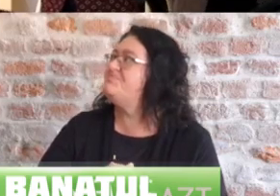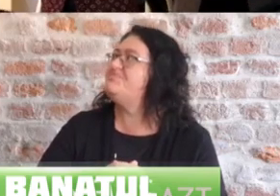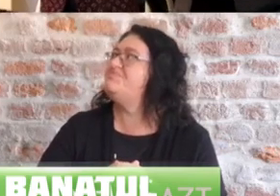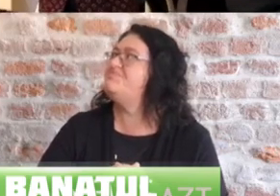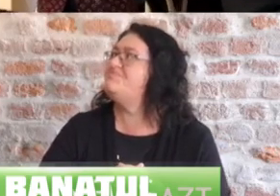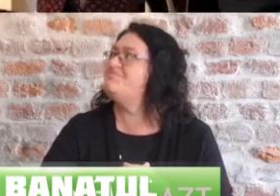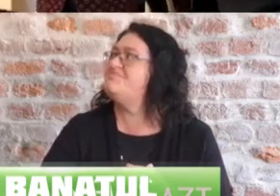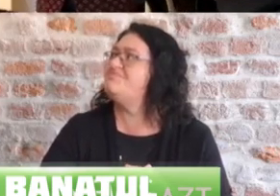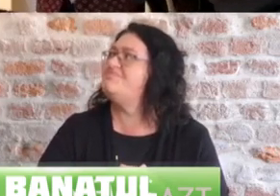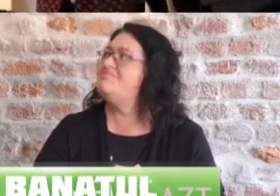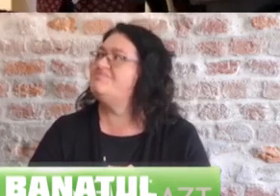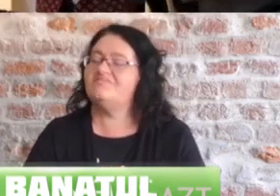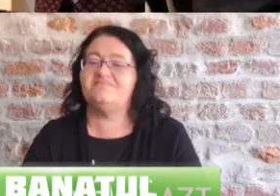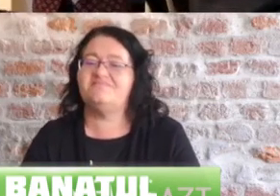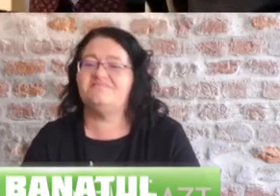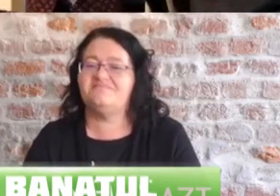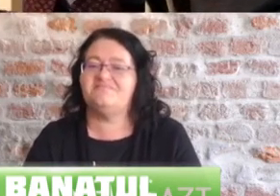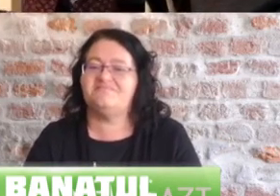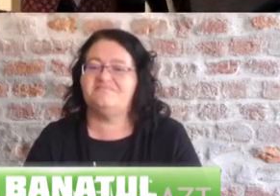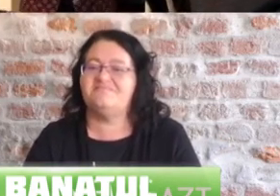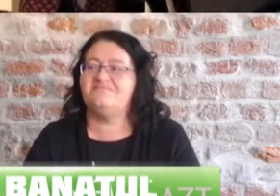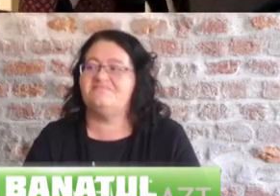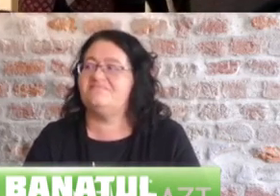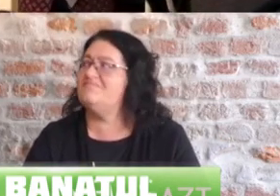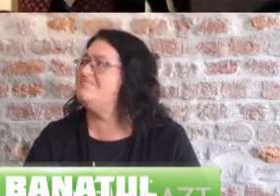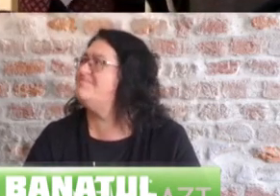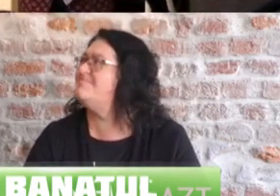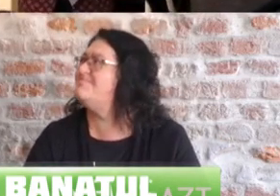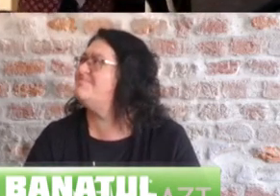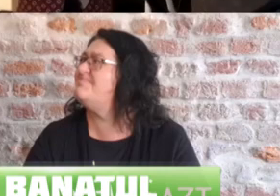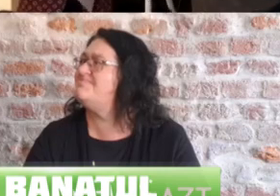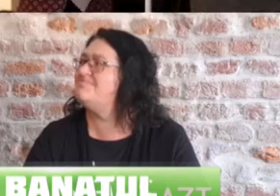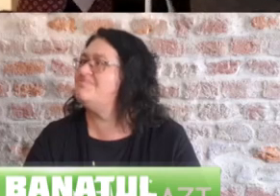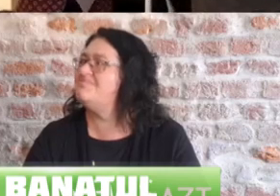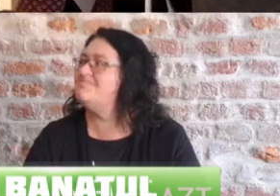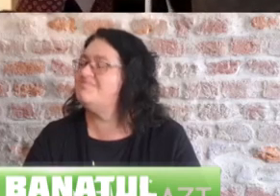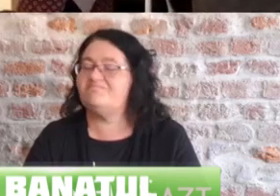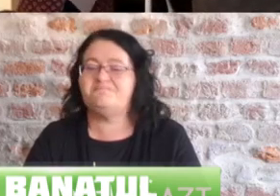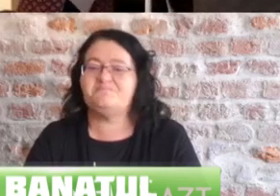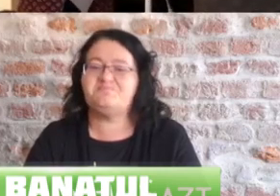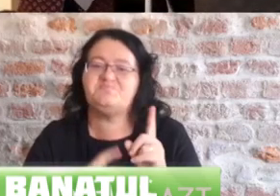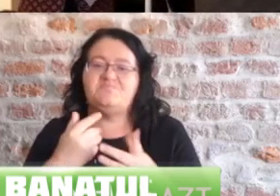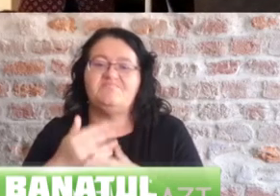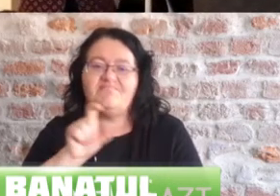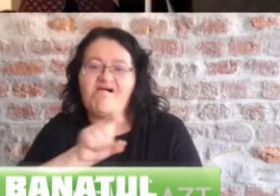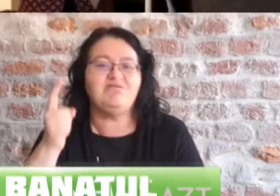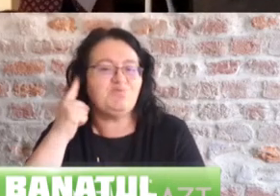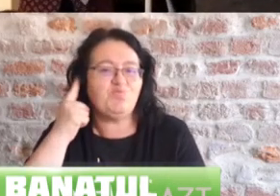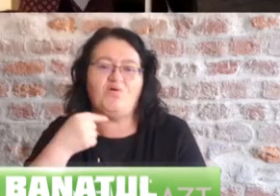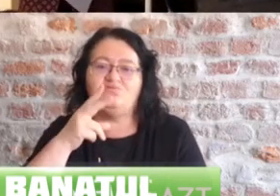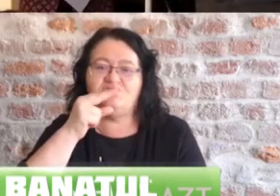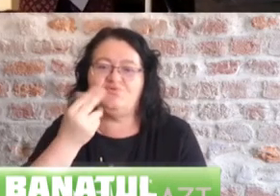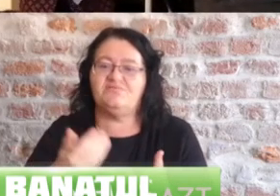Balici, and all the others, who of course I can't numbers because there are many, who has